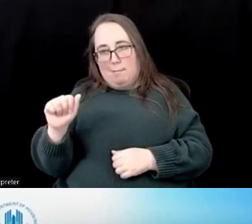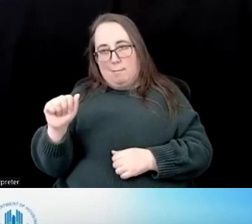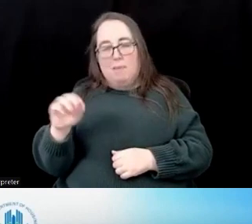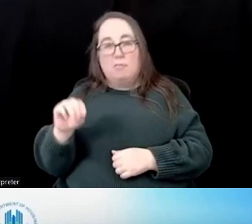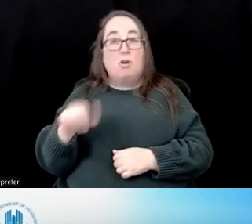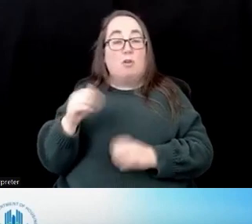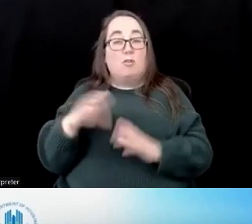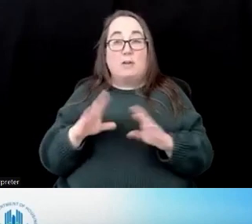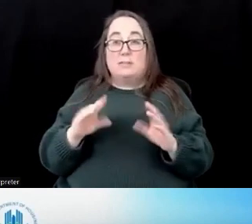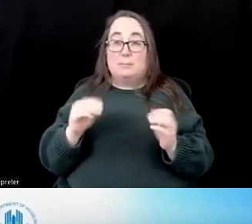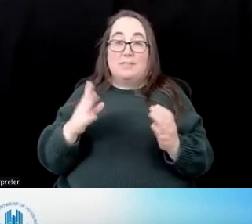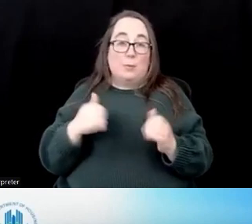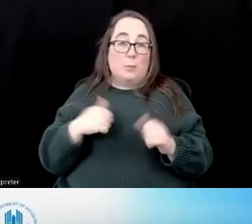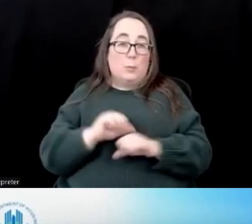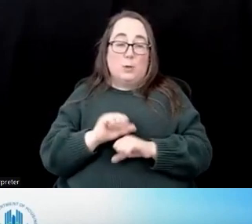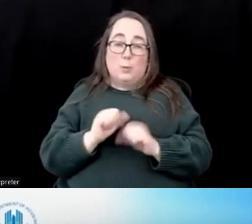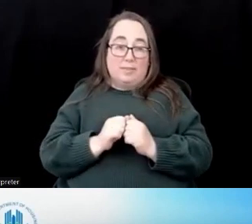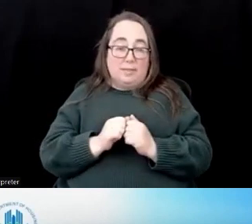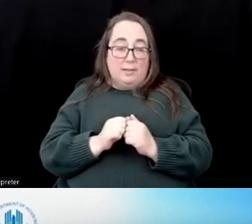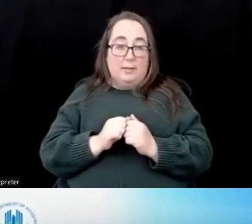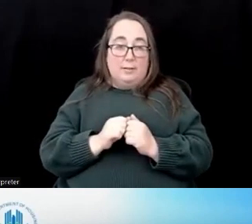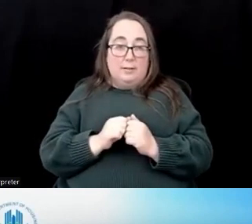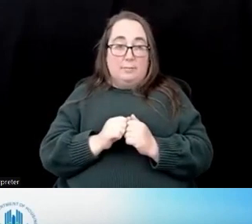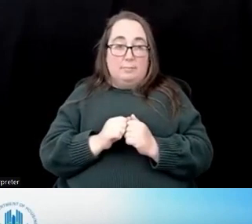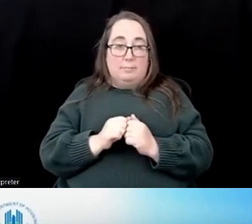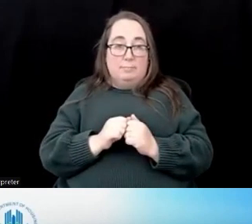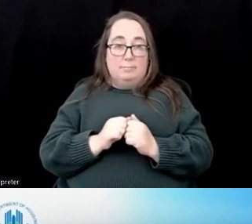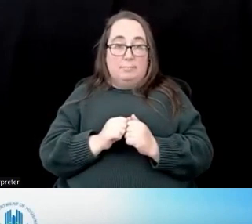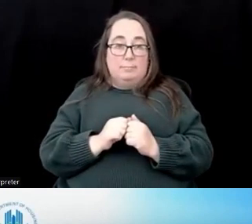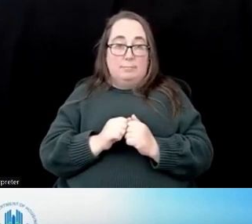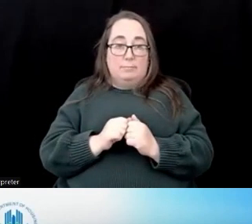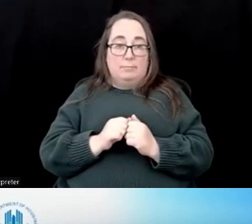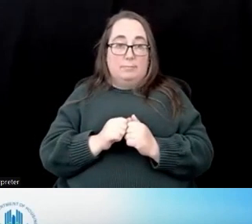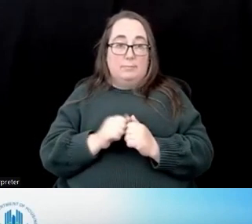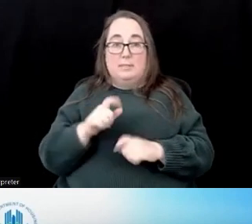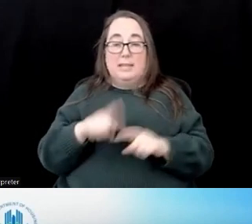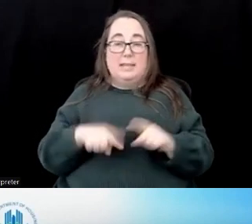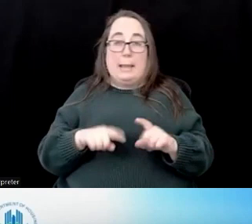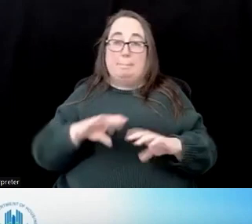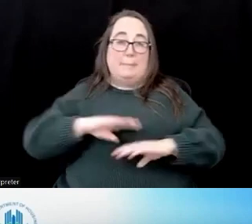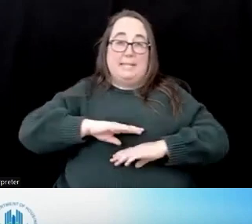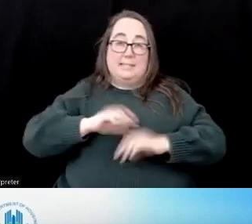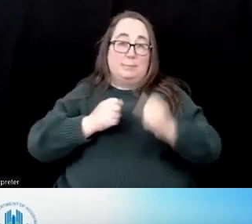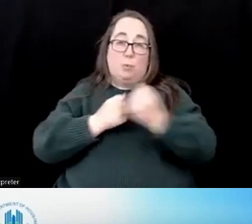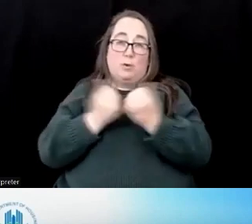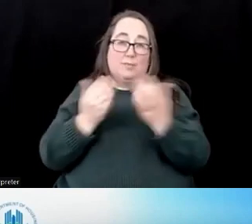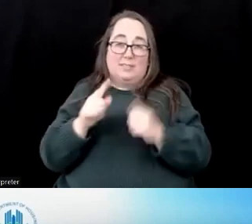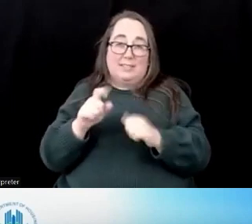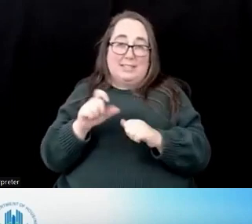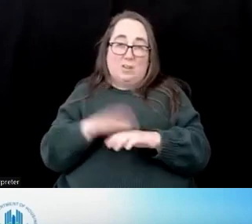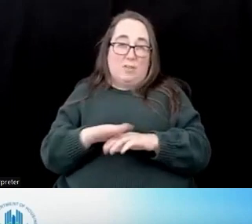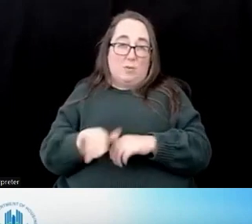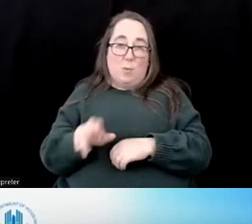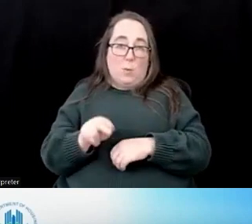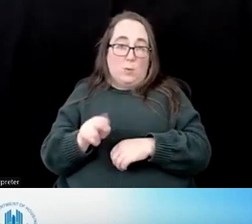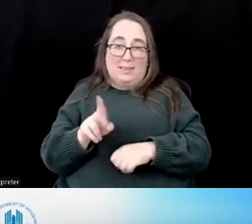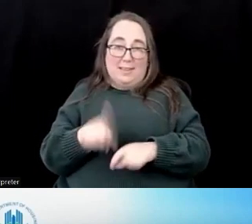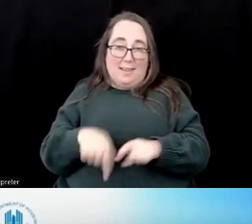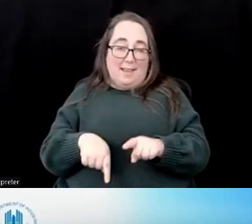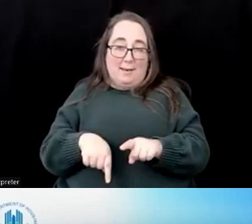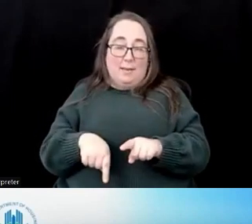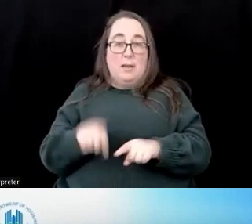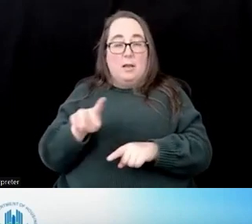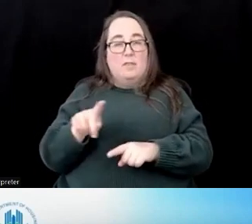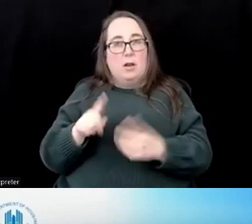housing providers that we work with, they can't meet supportive service needs on their own. They really are. Their